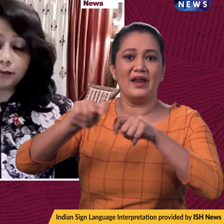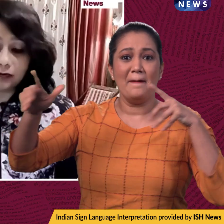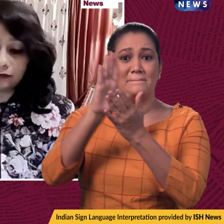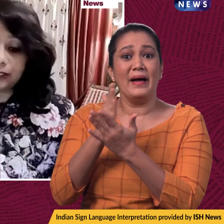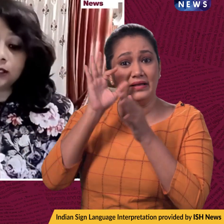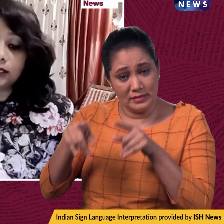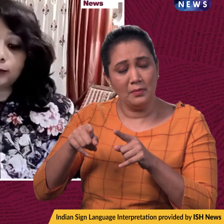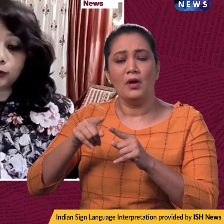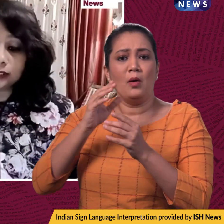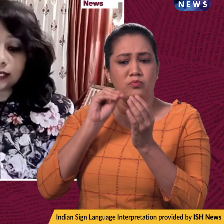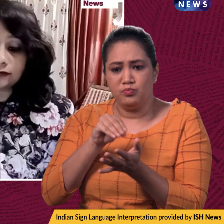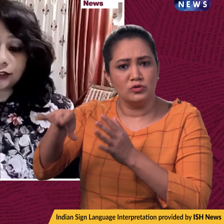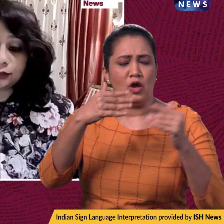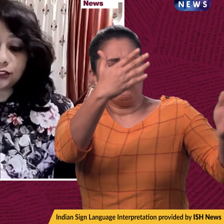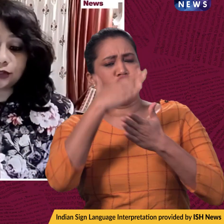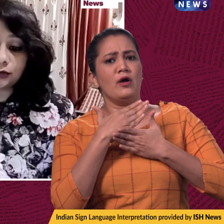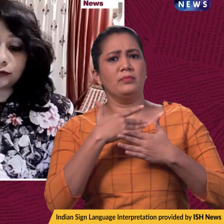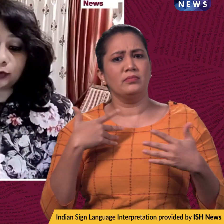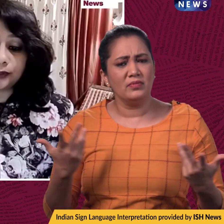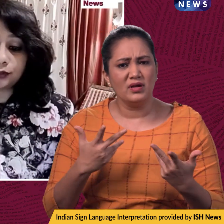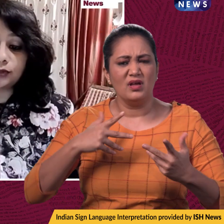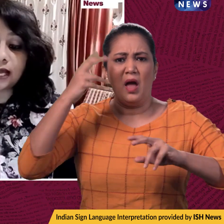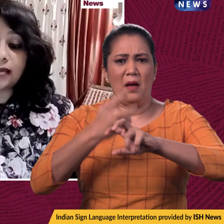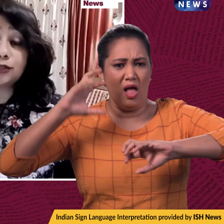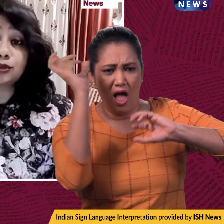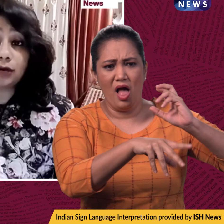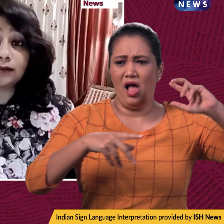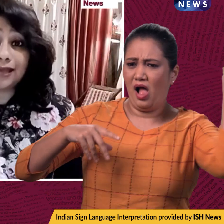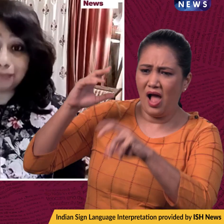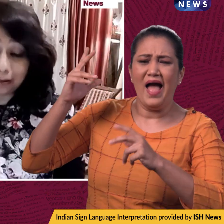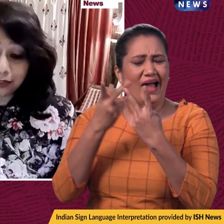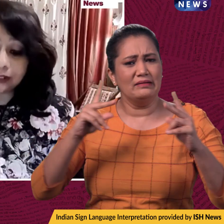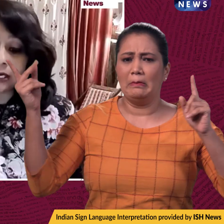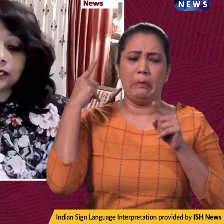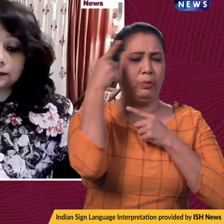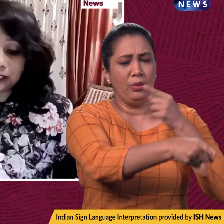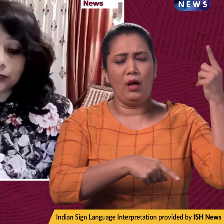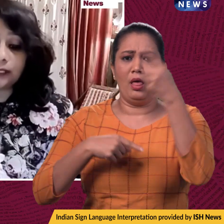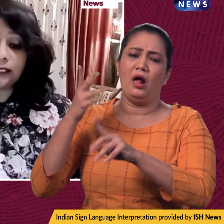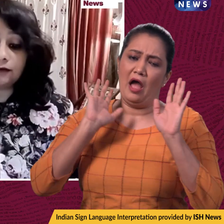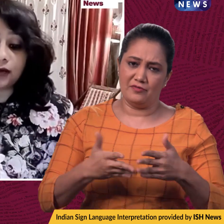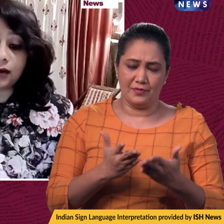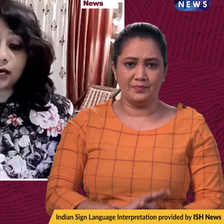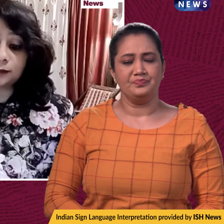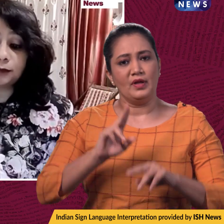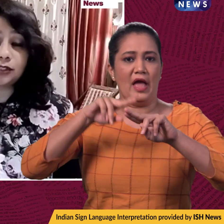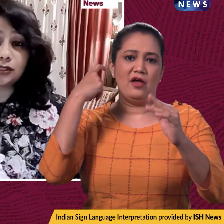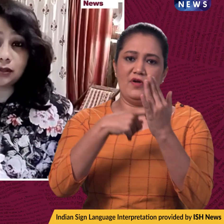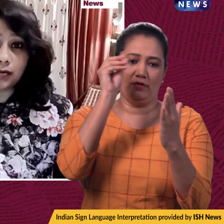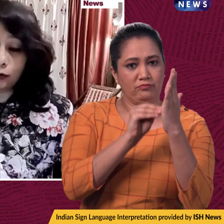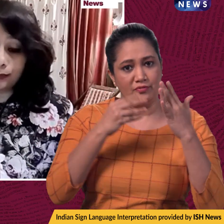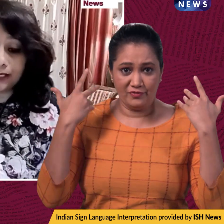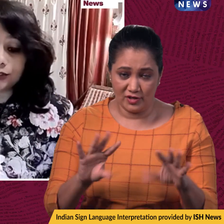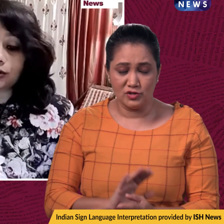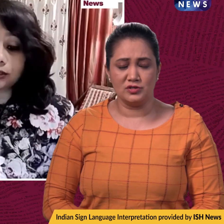on Ram Navami. Now, both sides have accused each other of throwing stones and injuring their members. Subsequently, an FIR has been